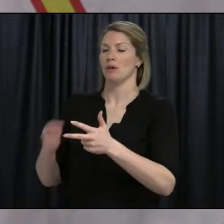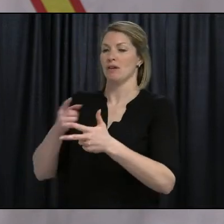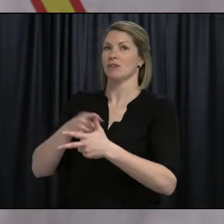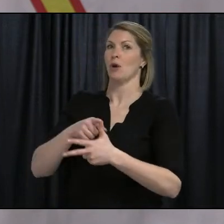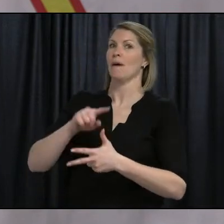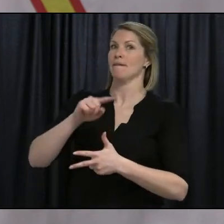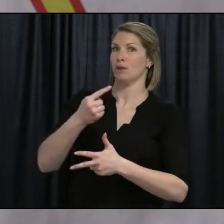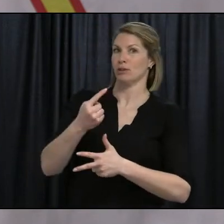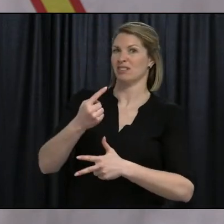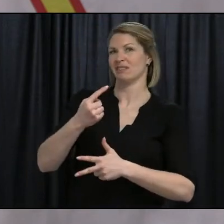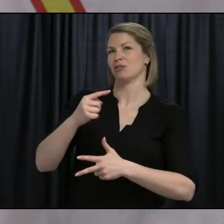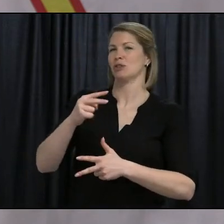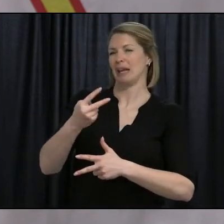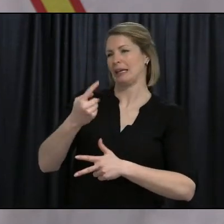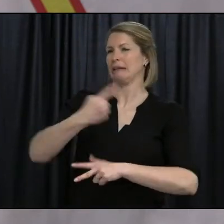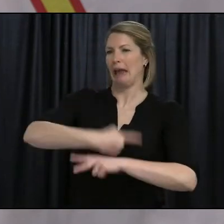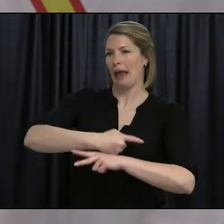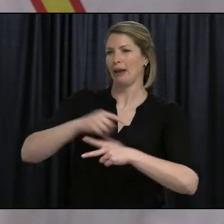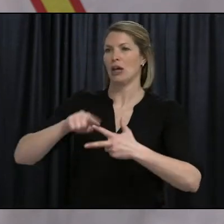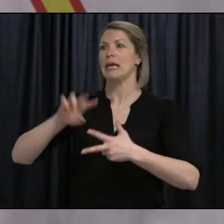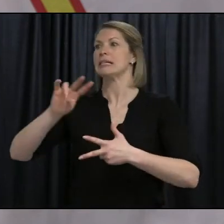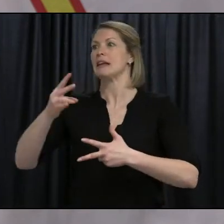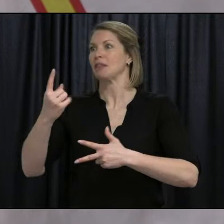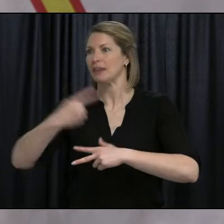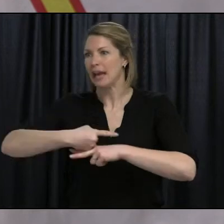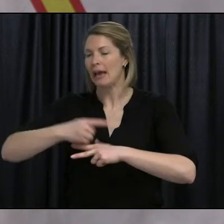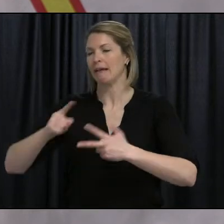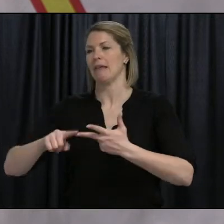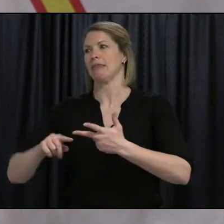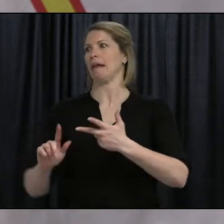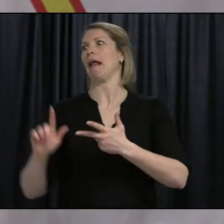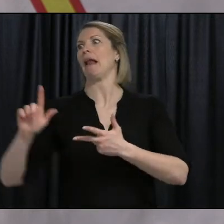3-test regime that we have for them certainly reduces the risk